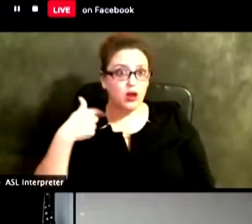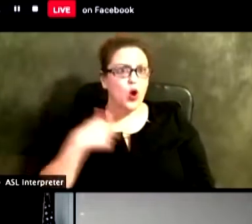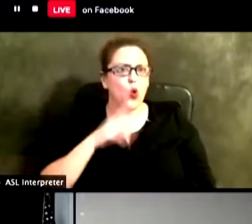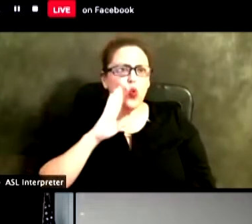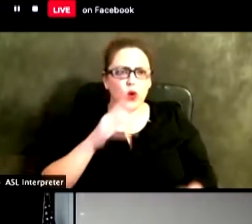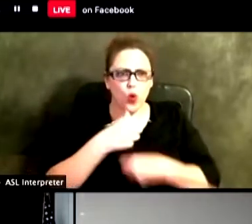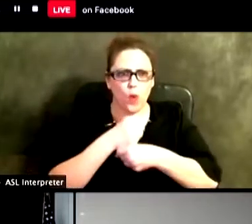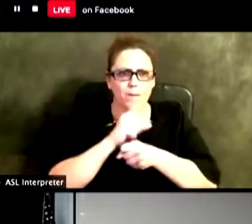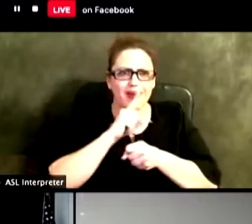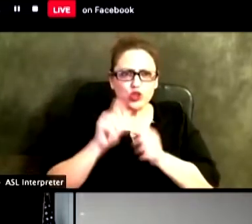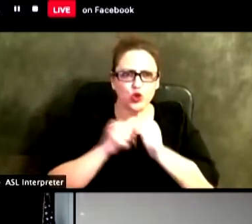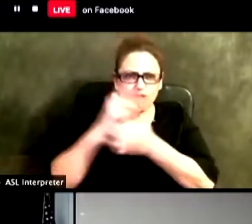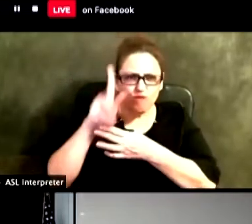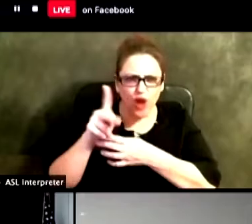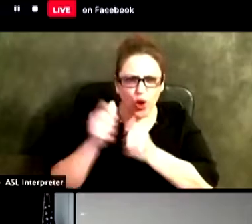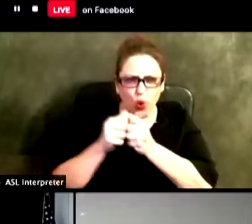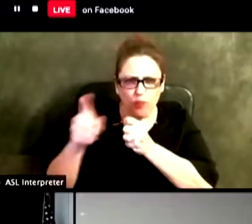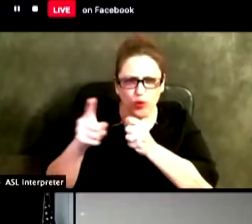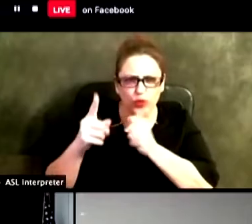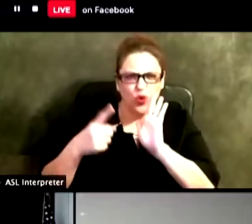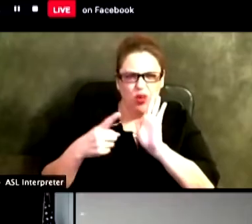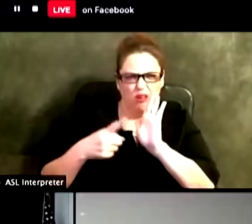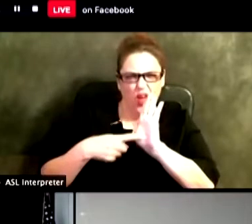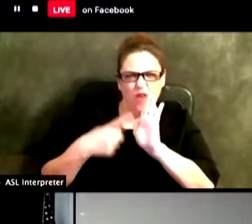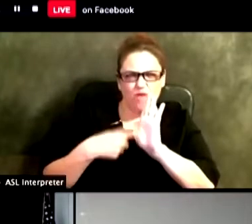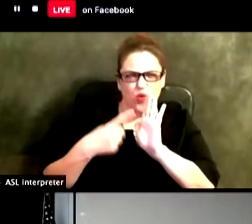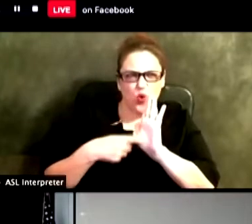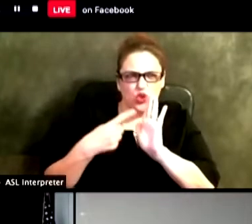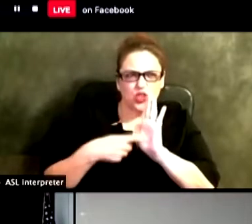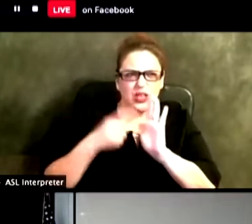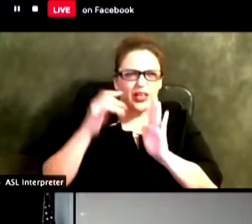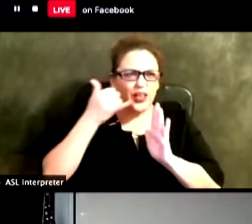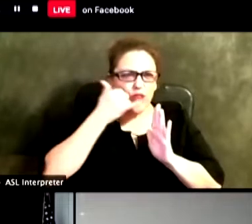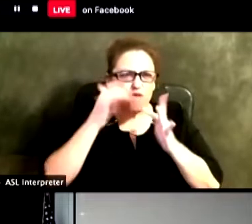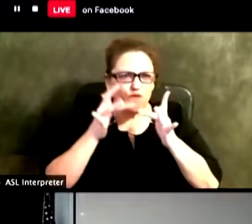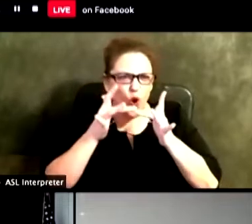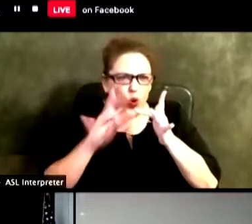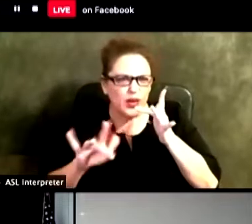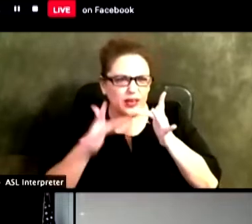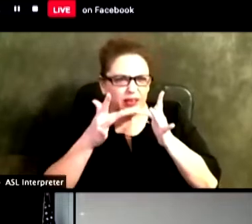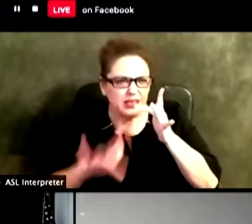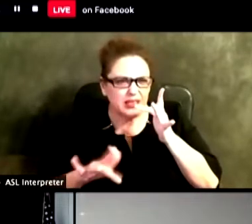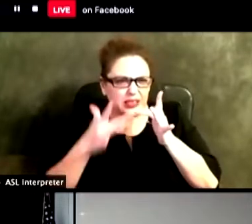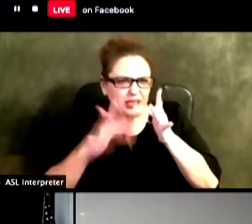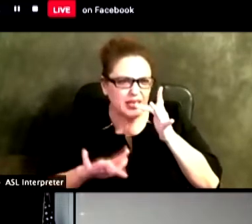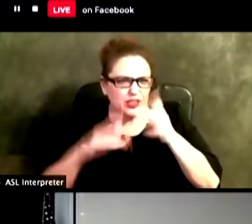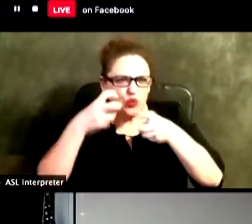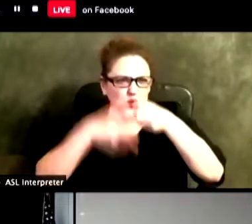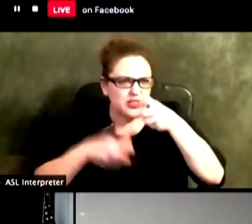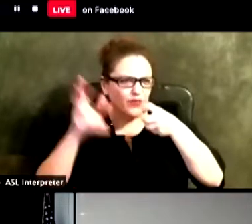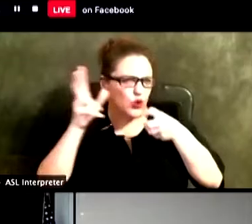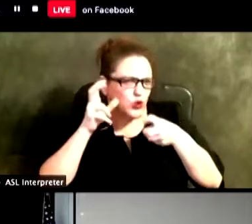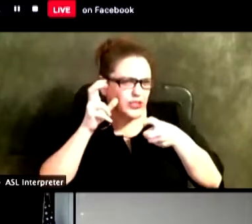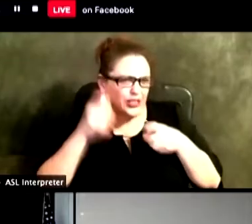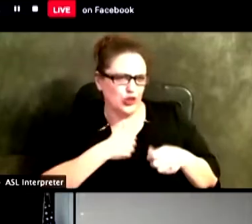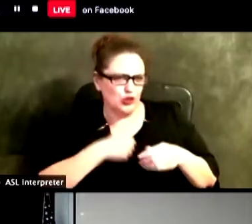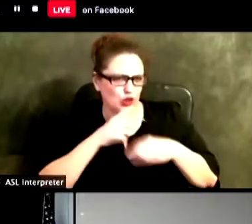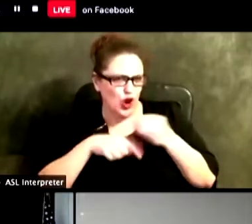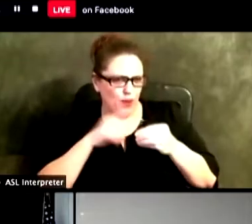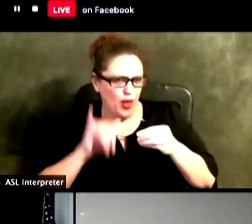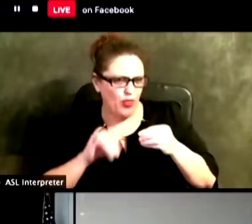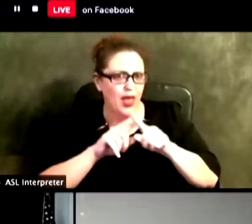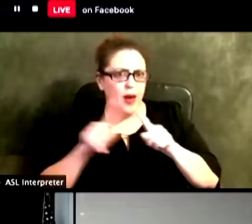the meeting. Unfortunately, there were times where your phone connection was difficult for us to hear, and I regret that. So we will